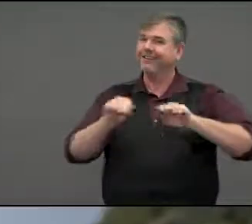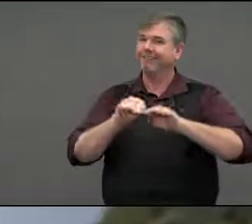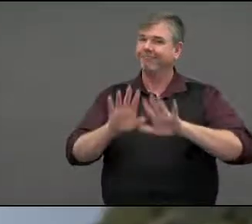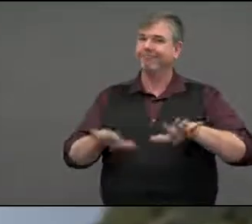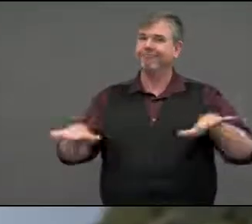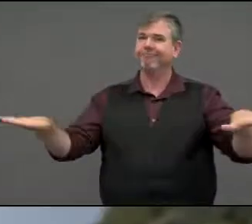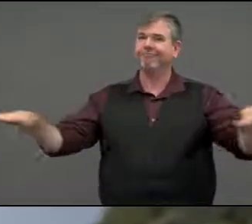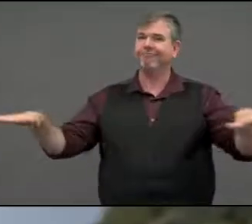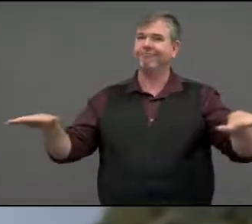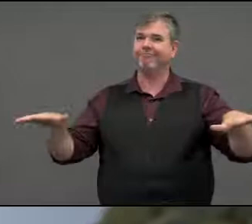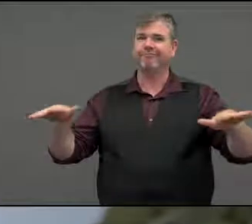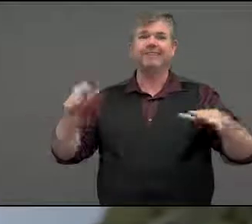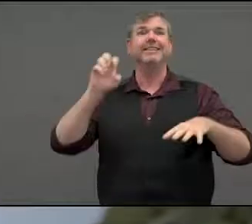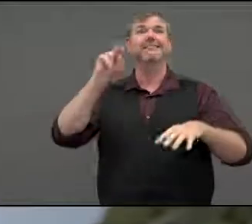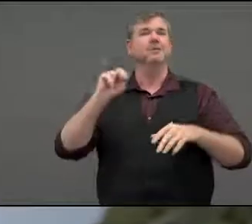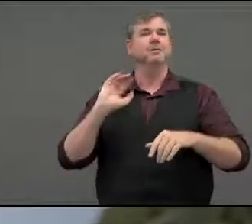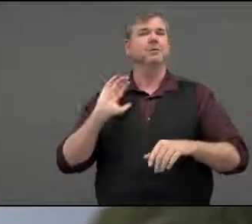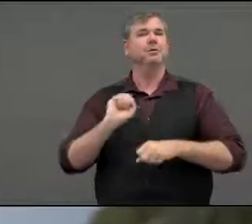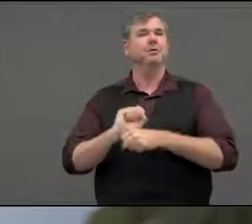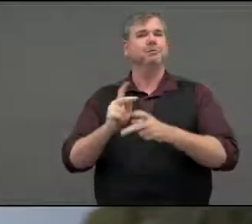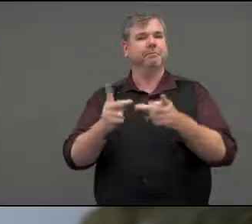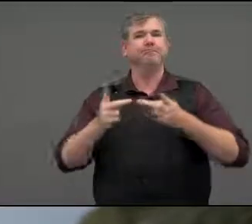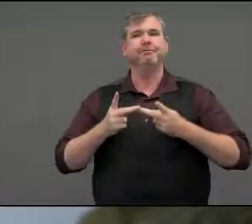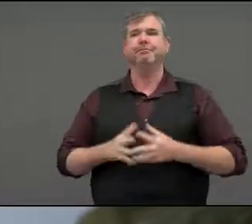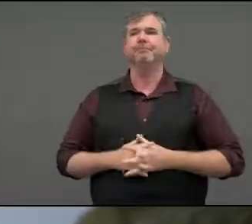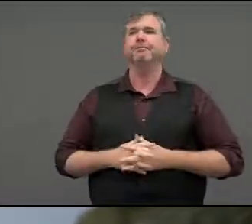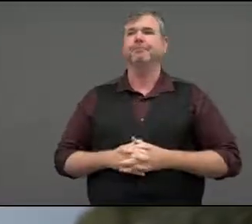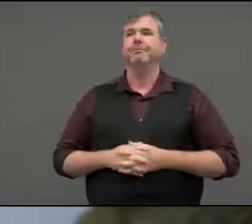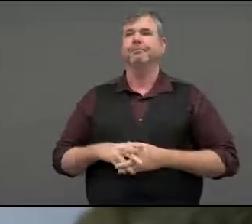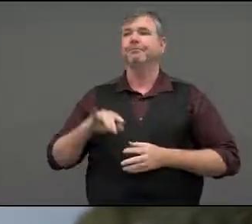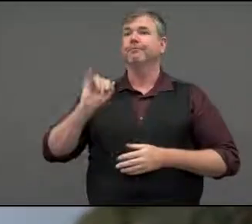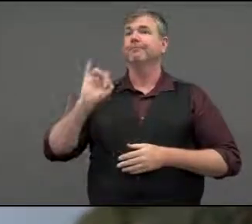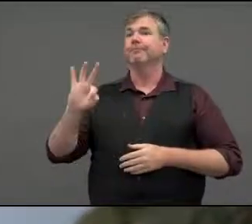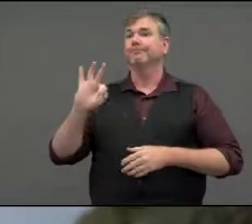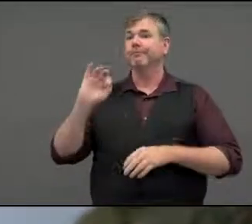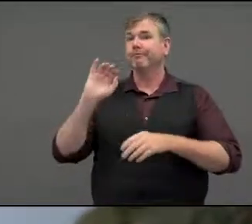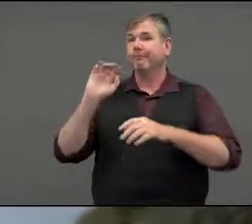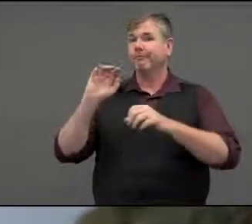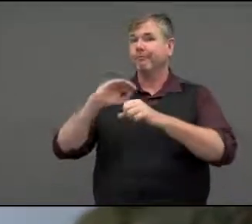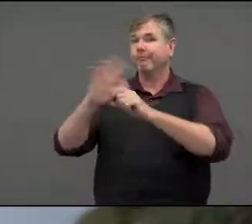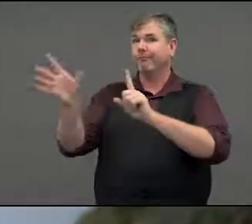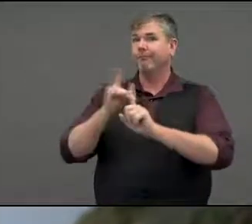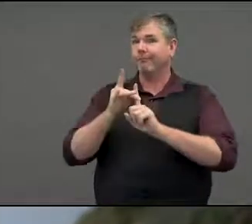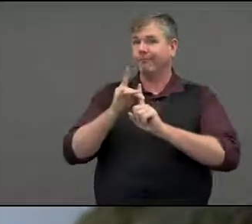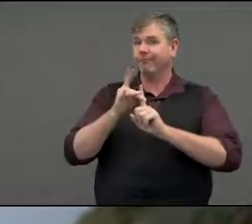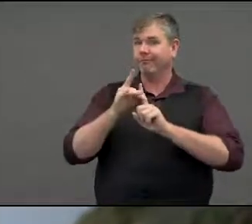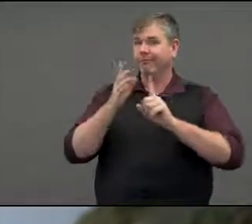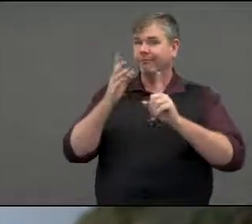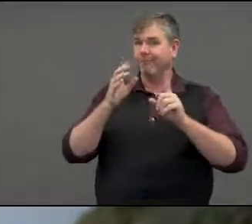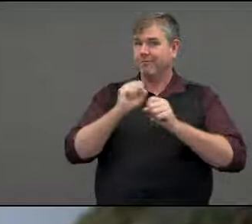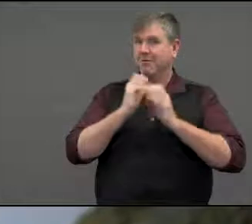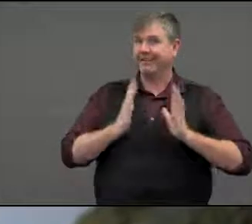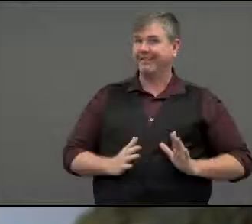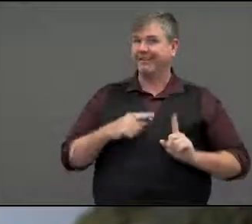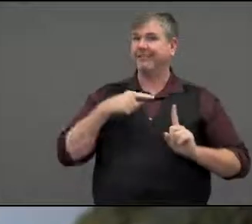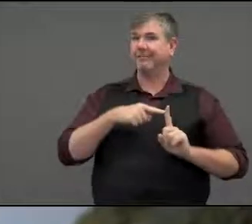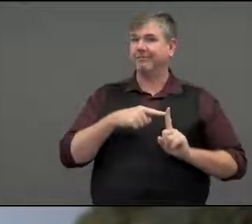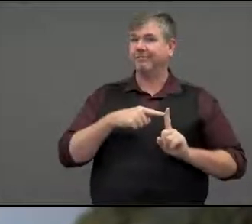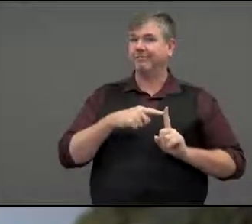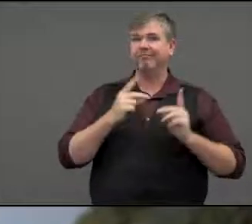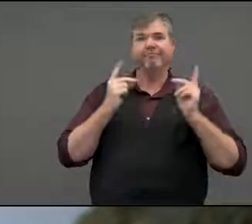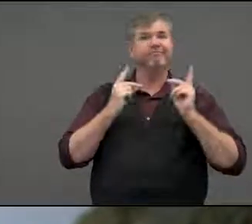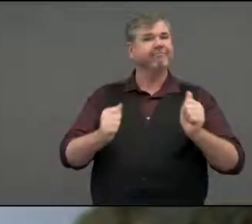chronologically what should happen is if an employee does test positive for COVID-19, they should immediately notify their